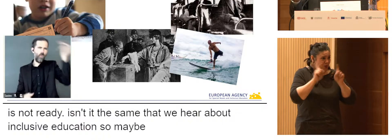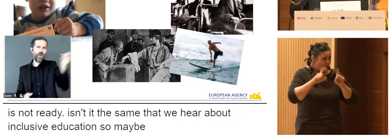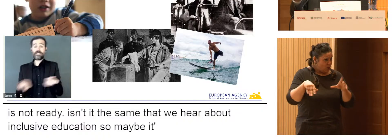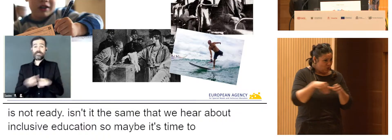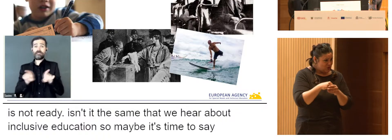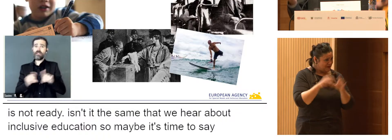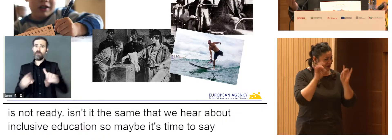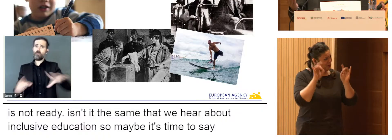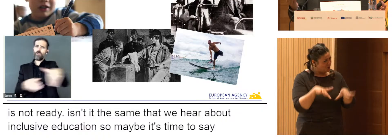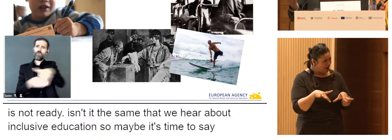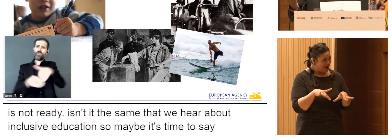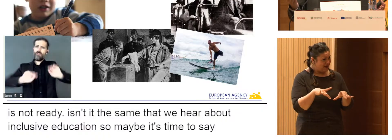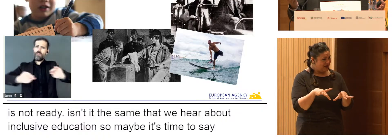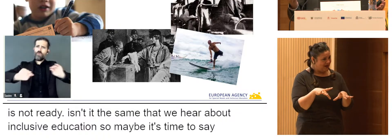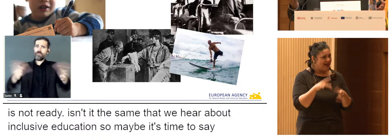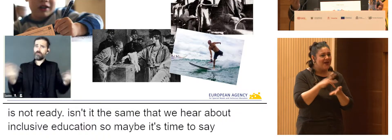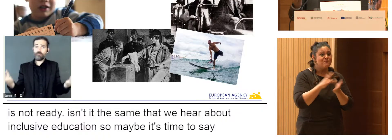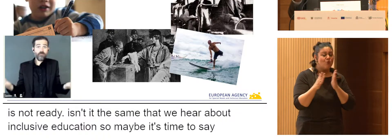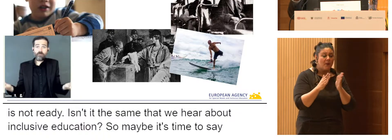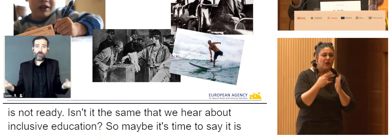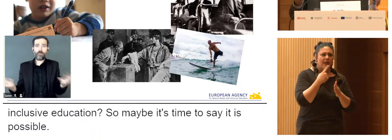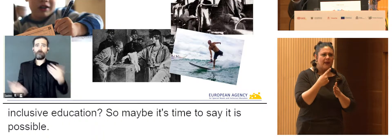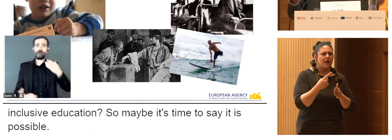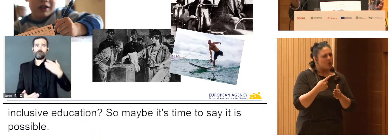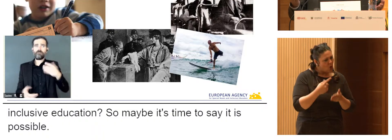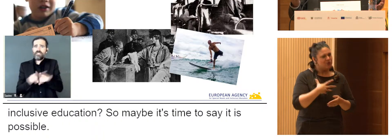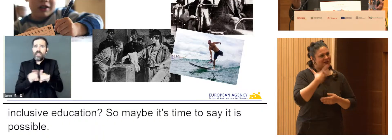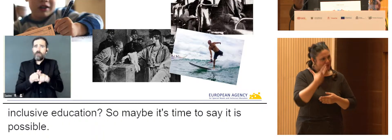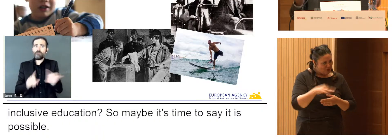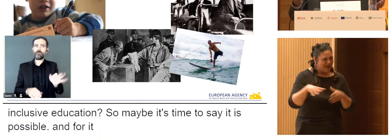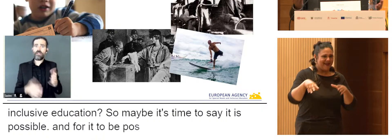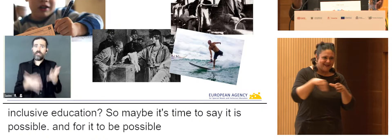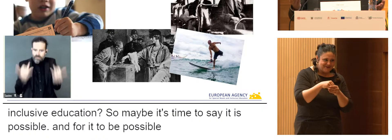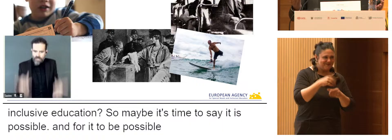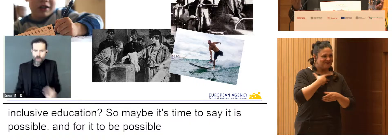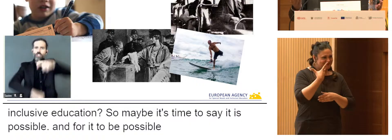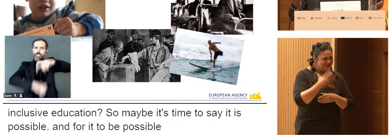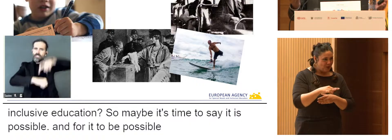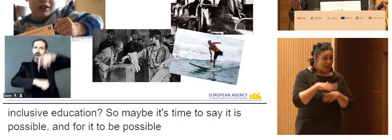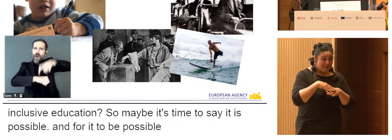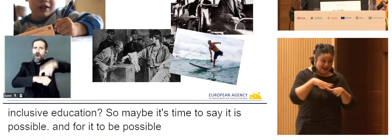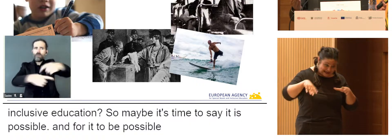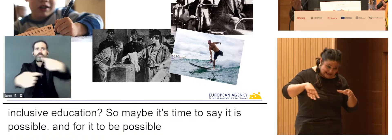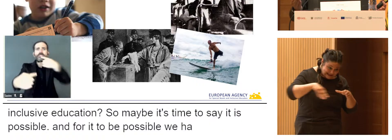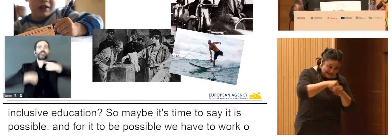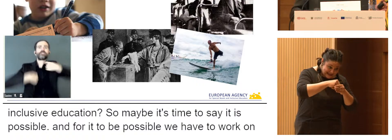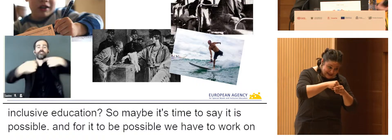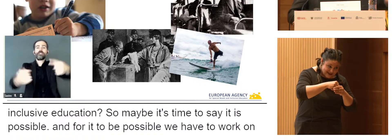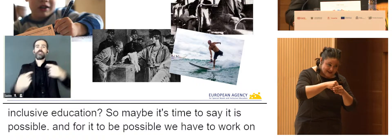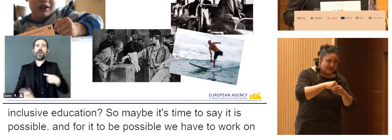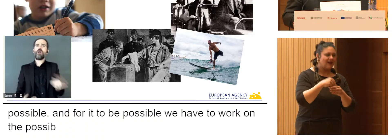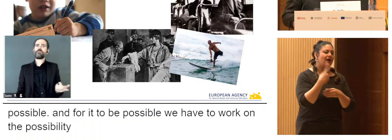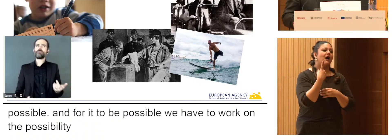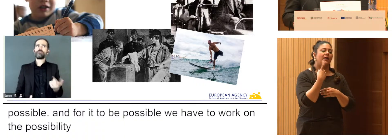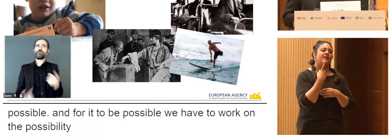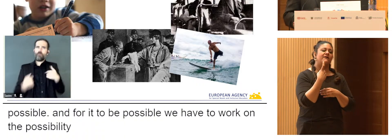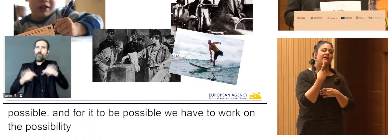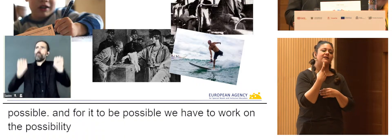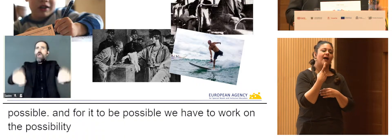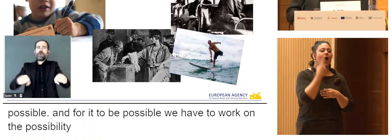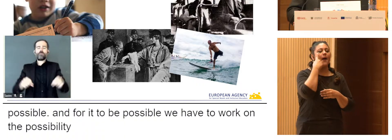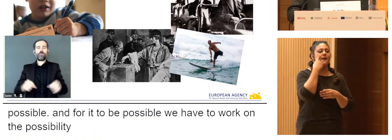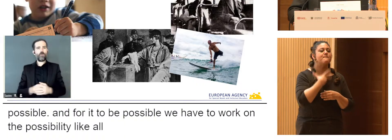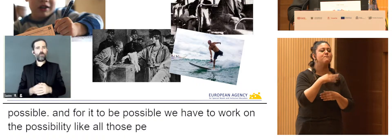say it is possible. And for it to be possible, we have to work on the possibility, like all